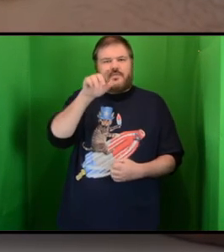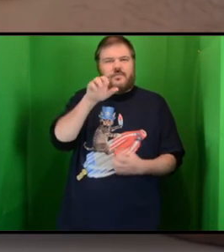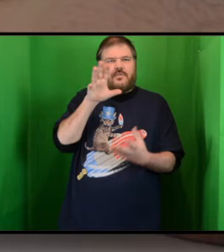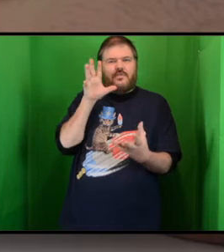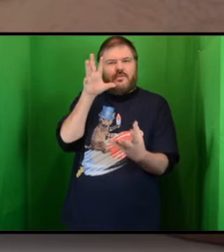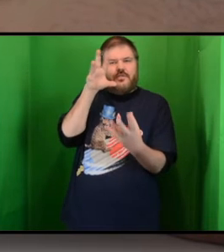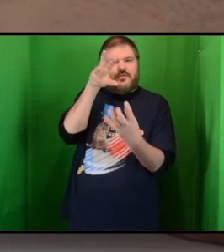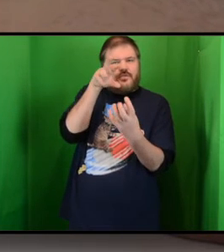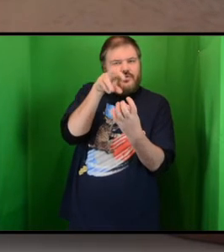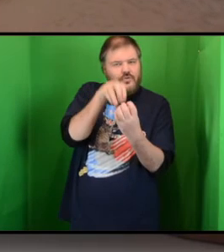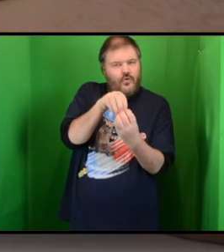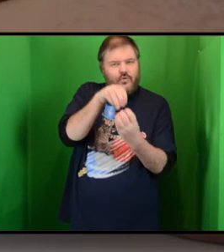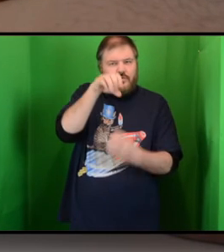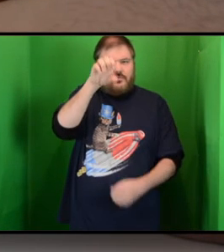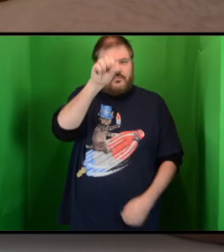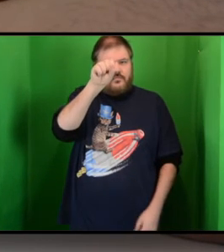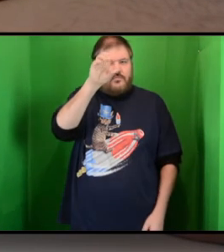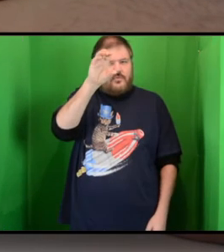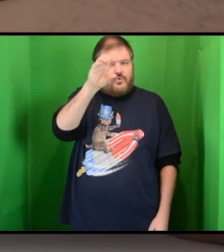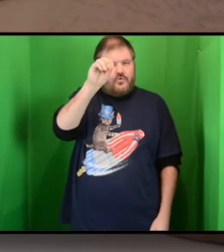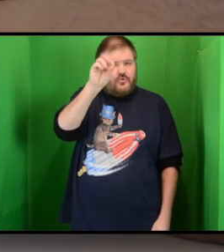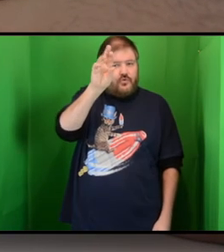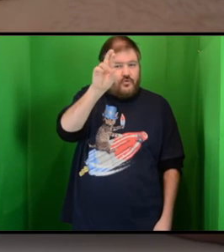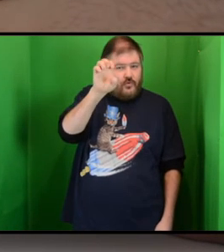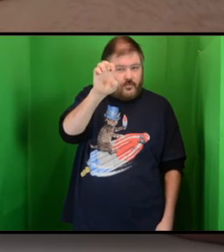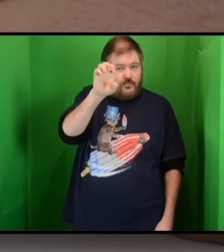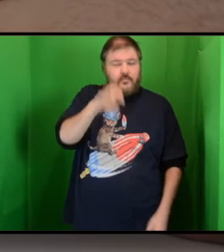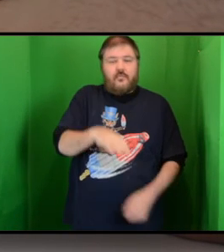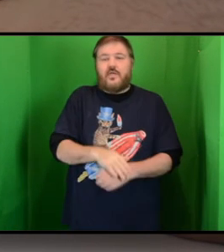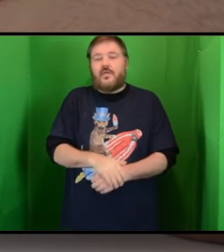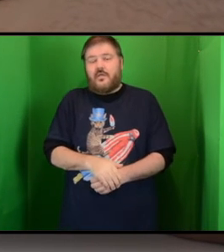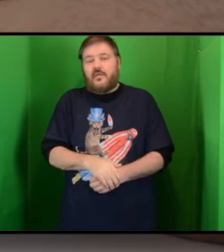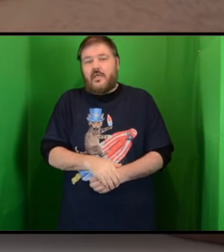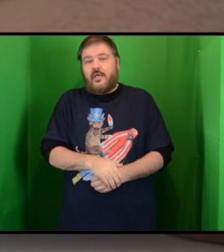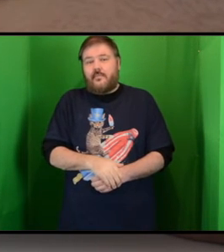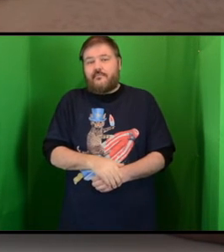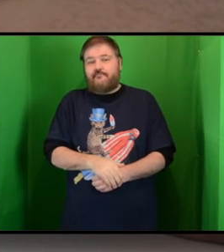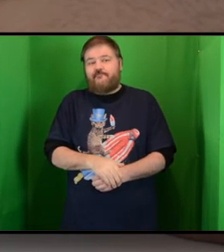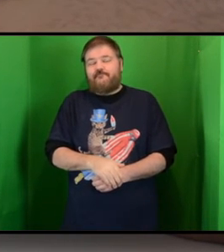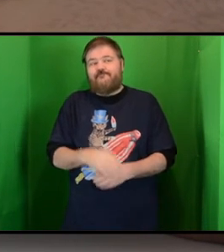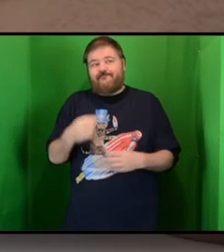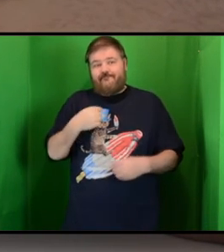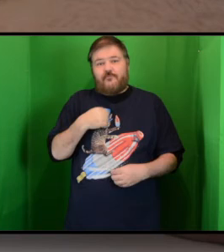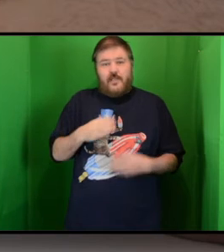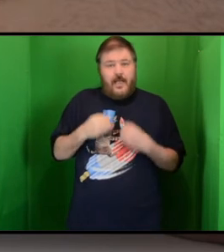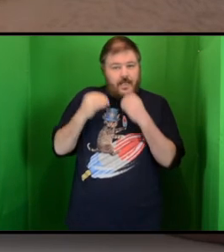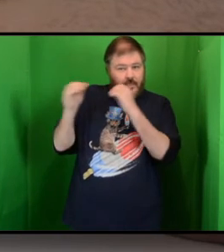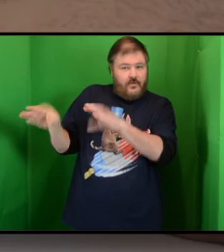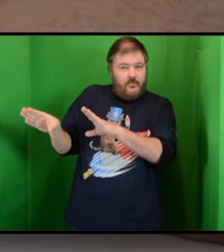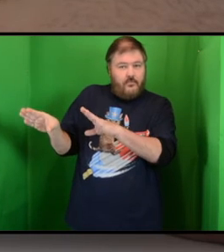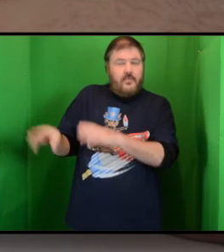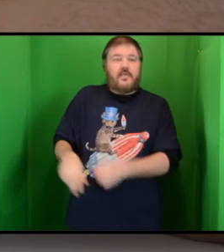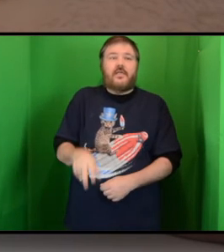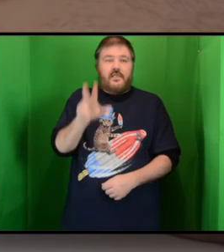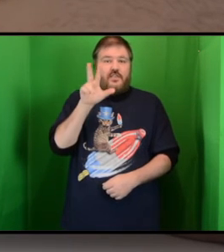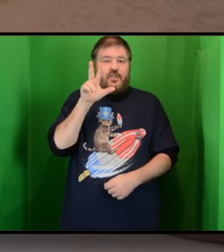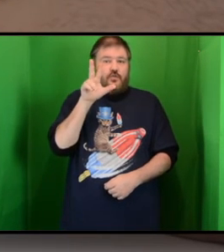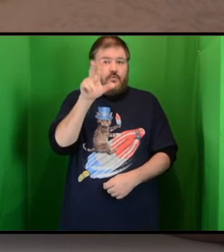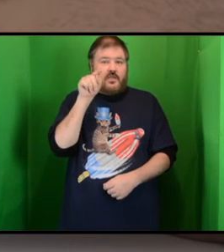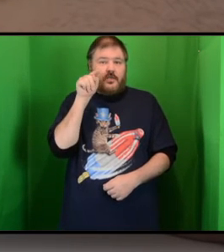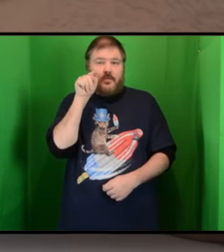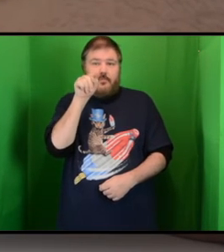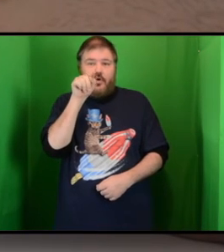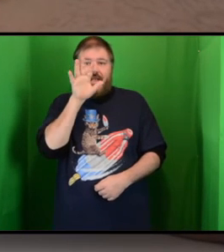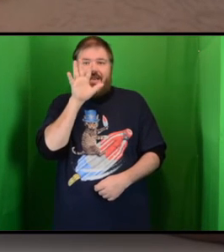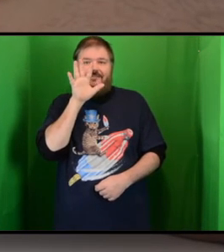stars. So these, I would say, cost-wise and whether you want to get them for your collection or not, I would say